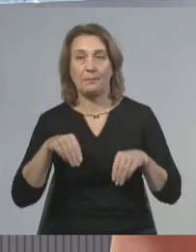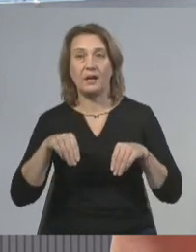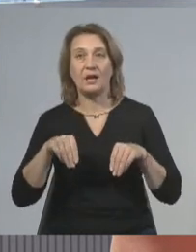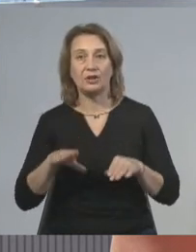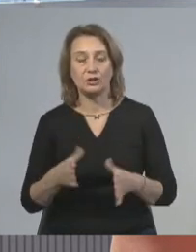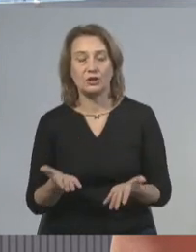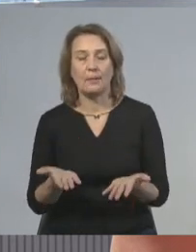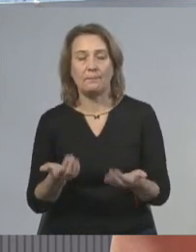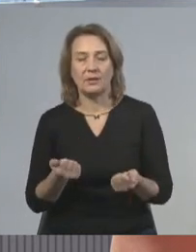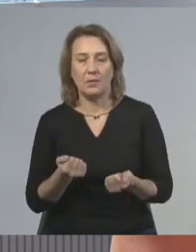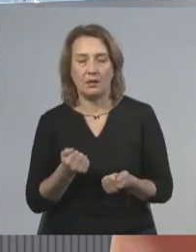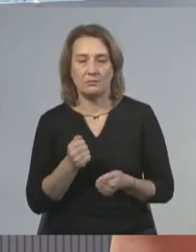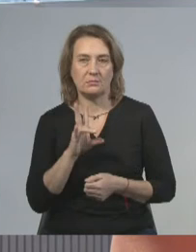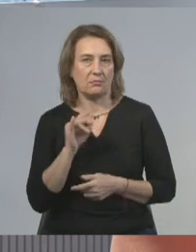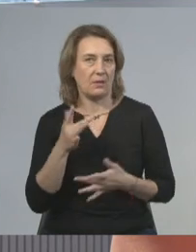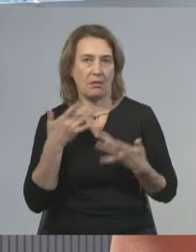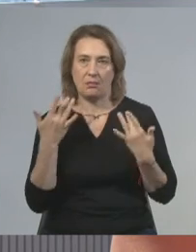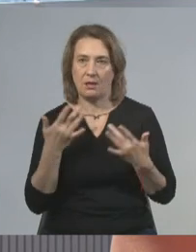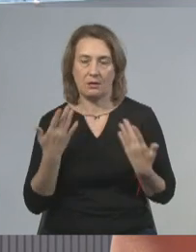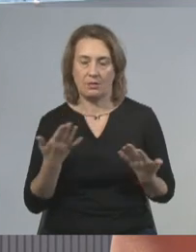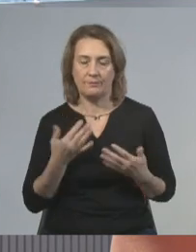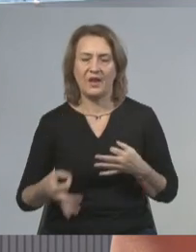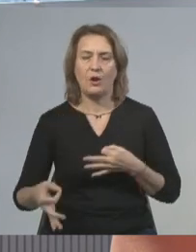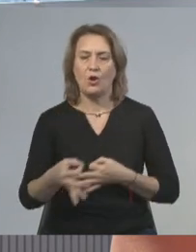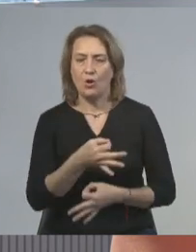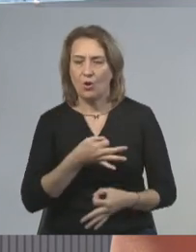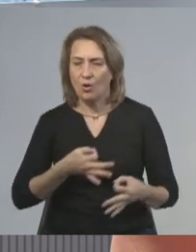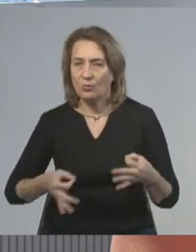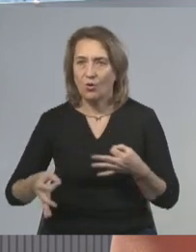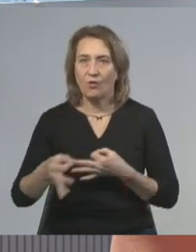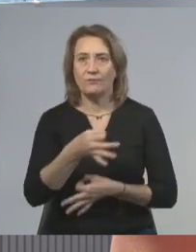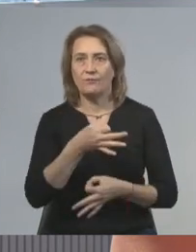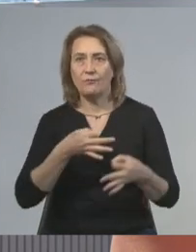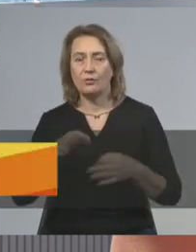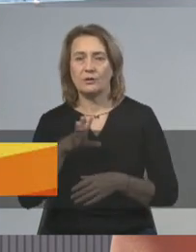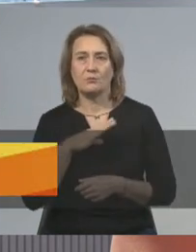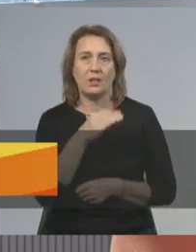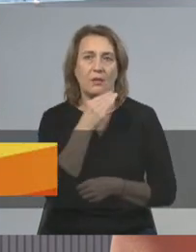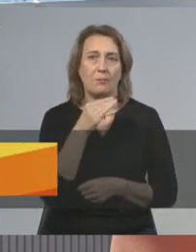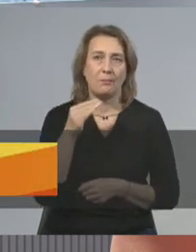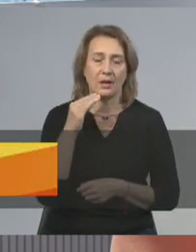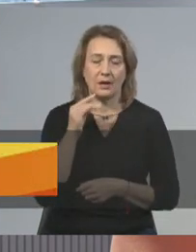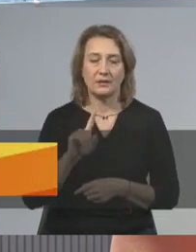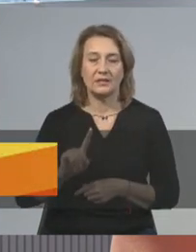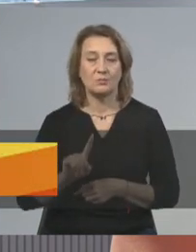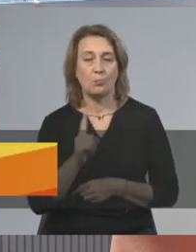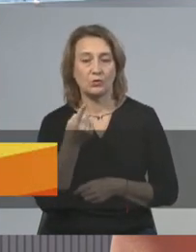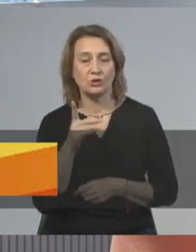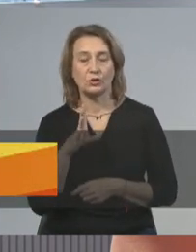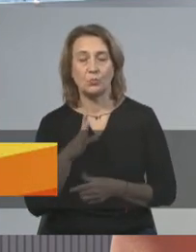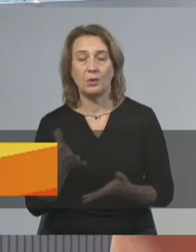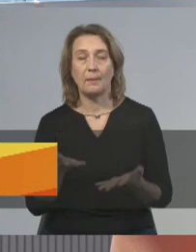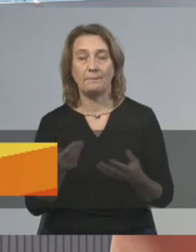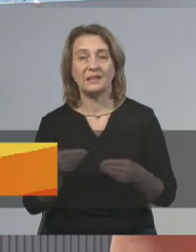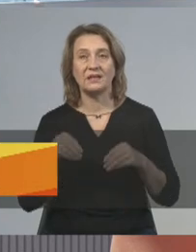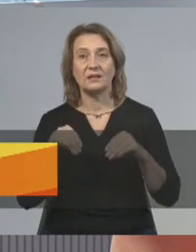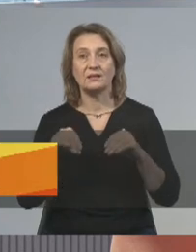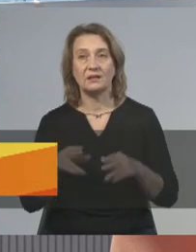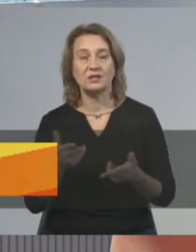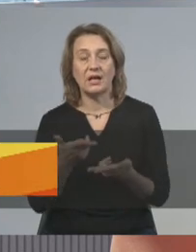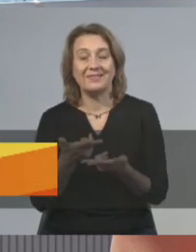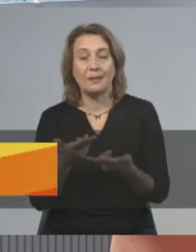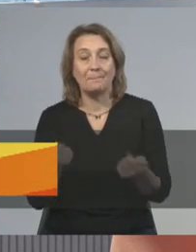decision was not easy to make we had lots of discussions moreover first we made the decision